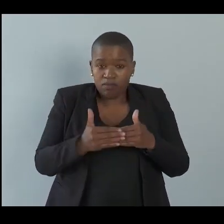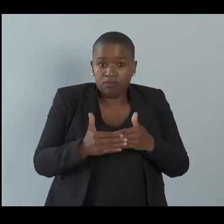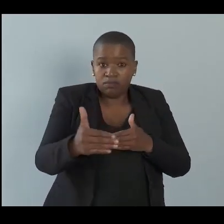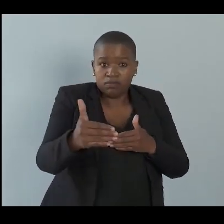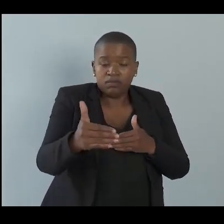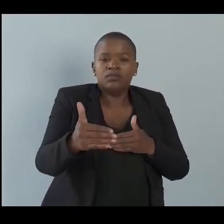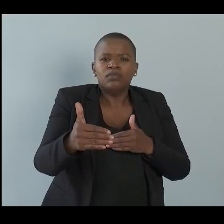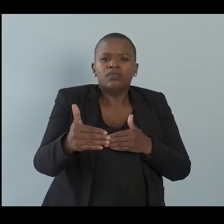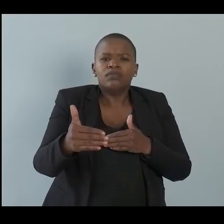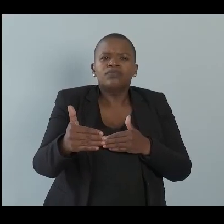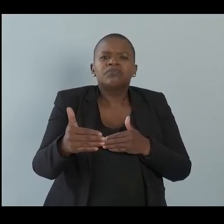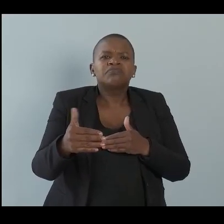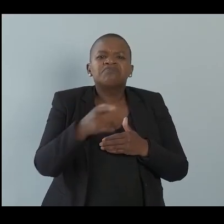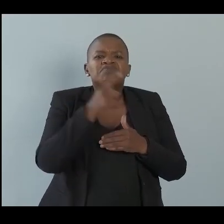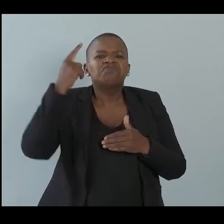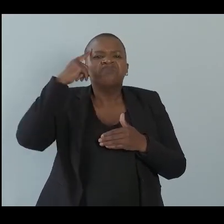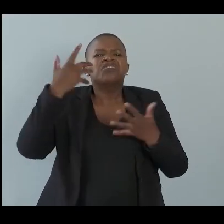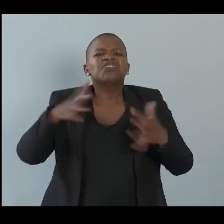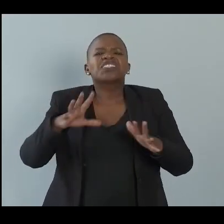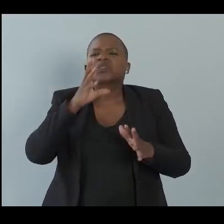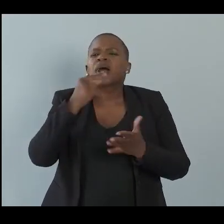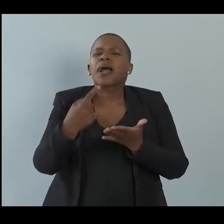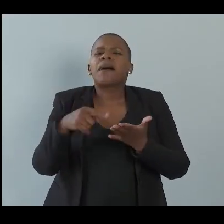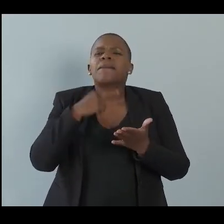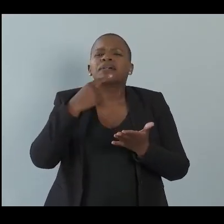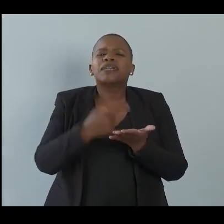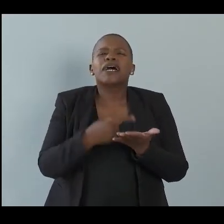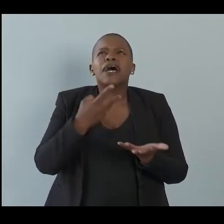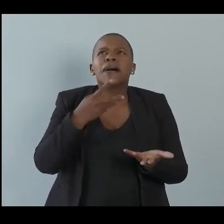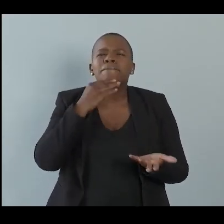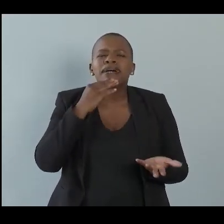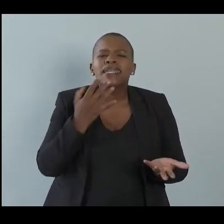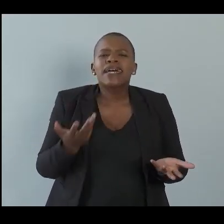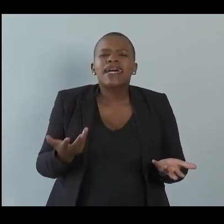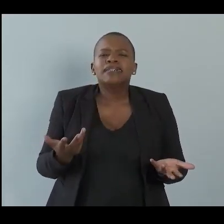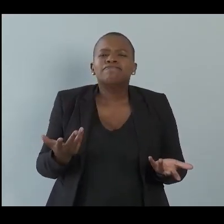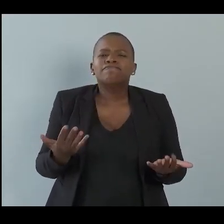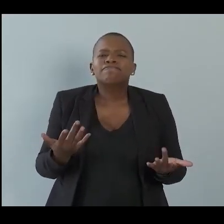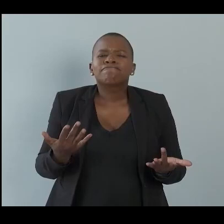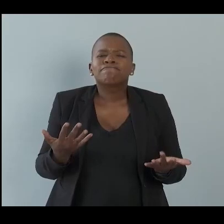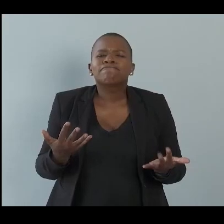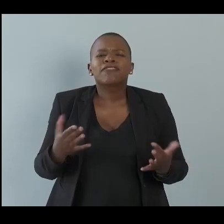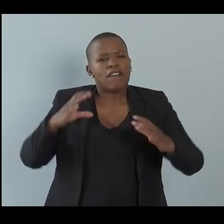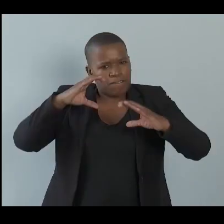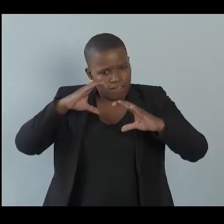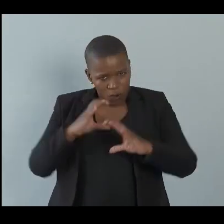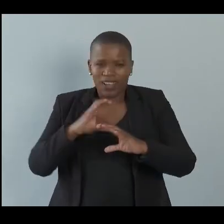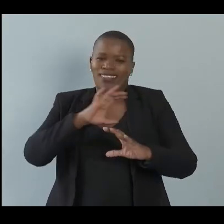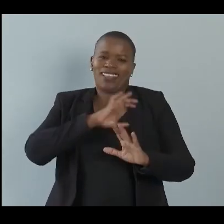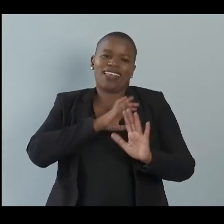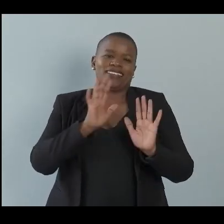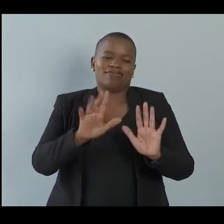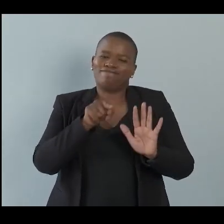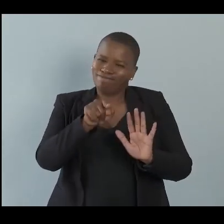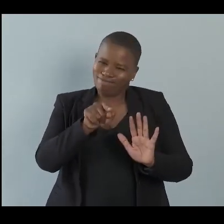business. And I think probably the one thing we don't speak enough about, we had some case studies, is really focus on our customers. Grant also spoke about it, really walking that